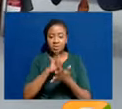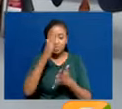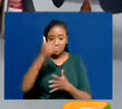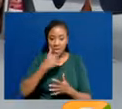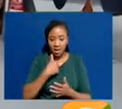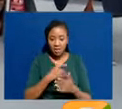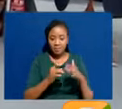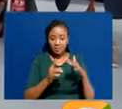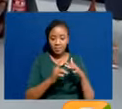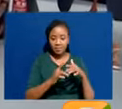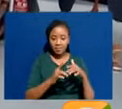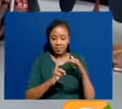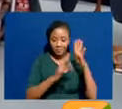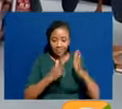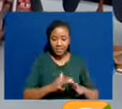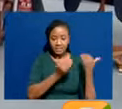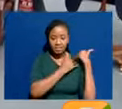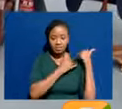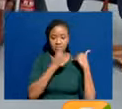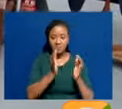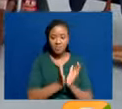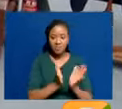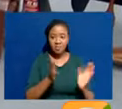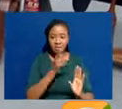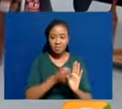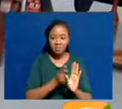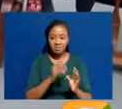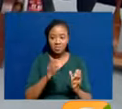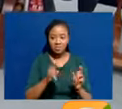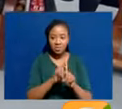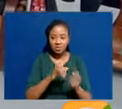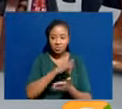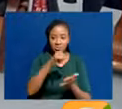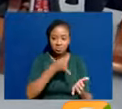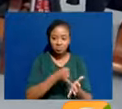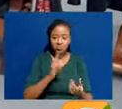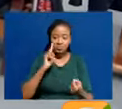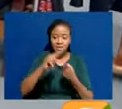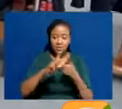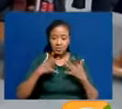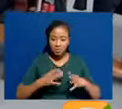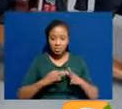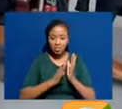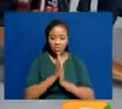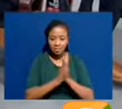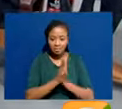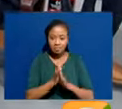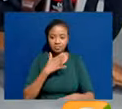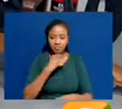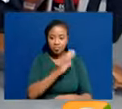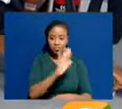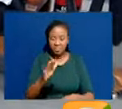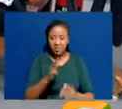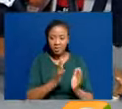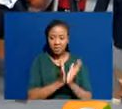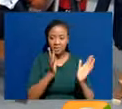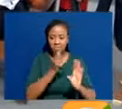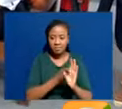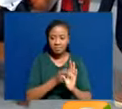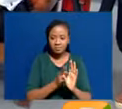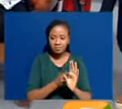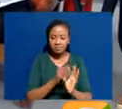actually a minister in charge of public participation and inclusivity. Because until people own their capital and are proud of it, I love New York